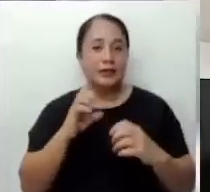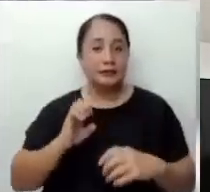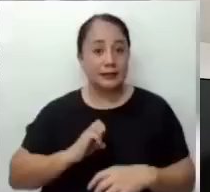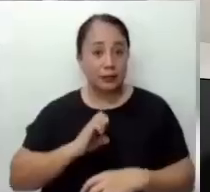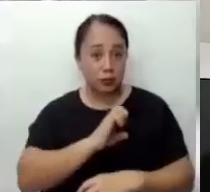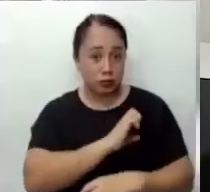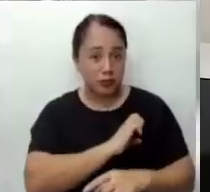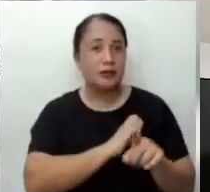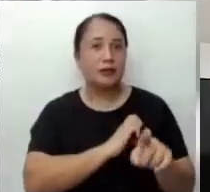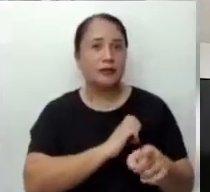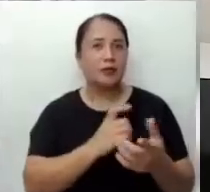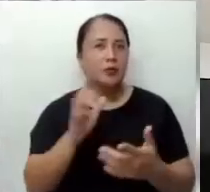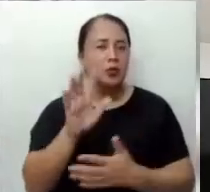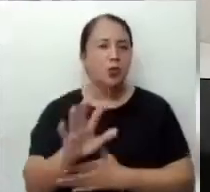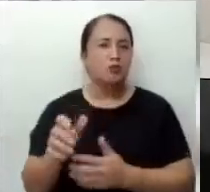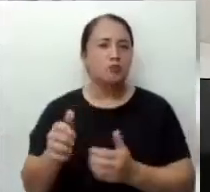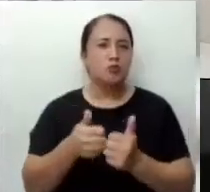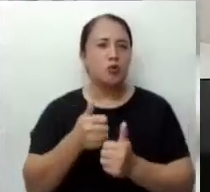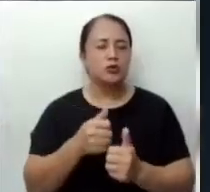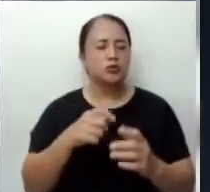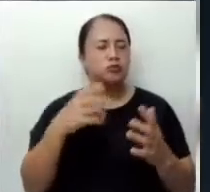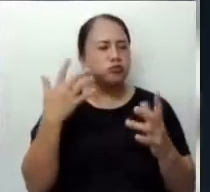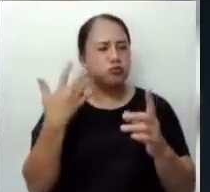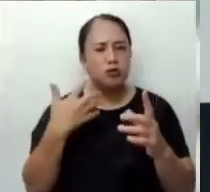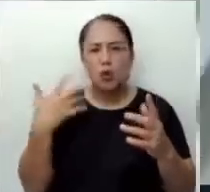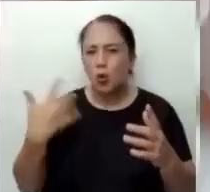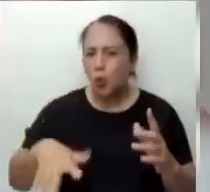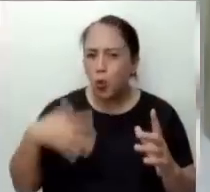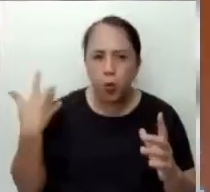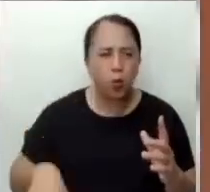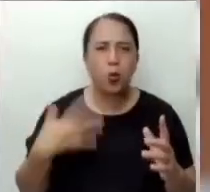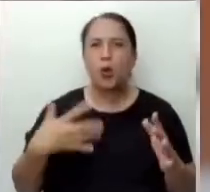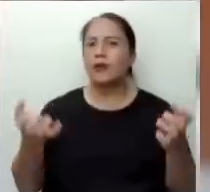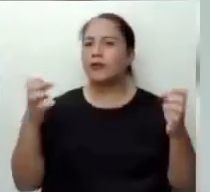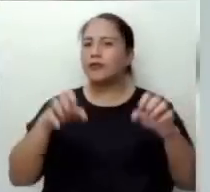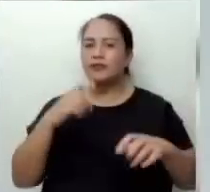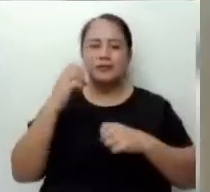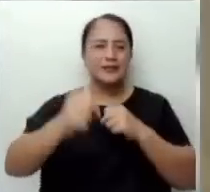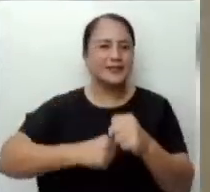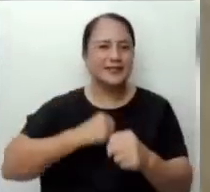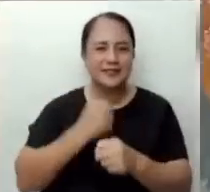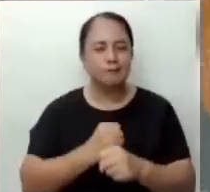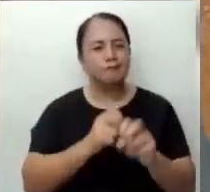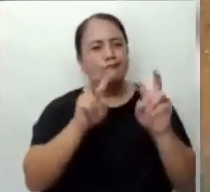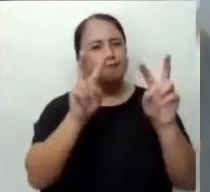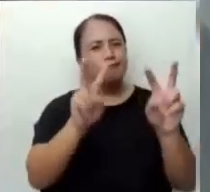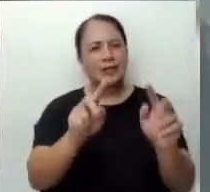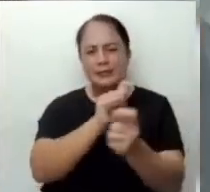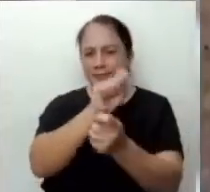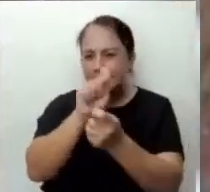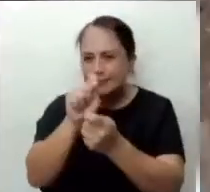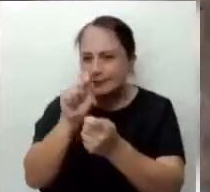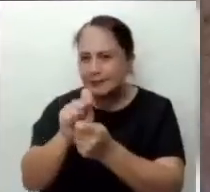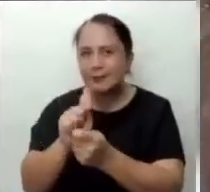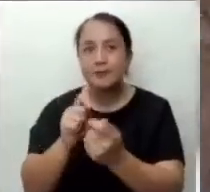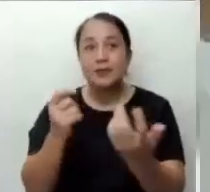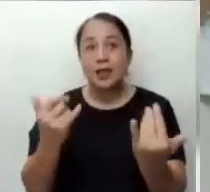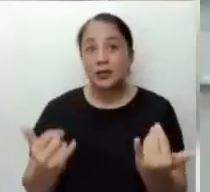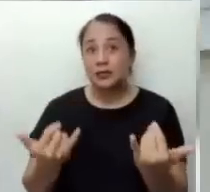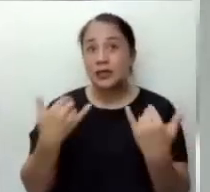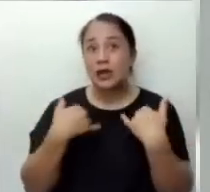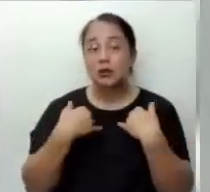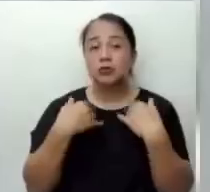tinatayang most glamorous event ng taon. Paying attention to details, lalo na sa ayahanda sa